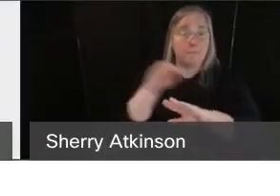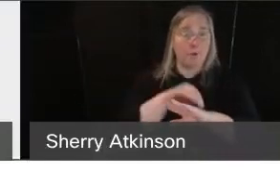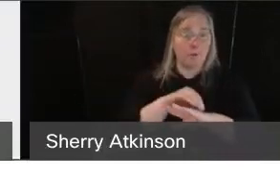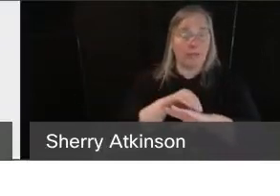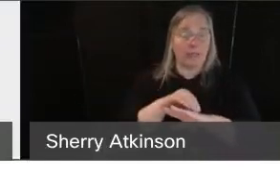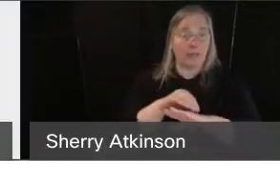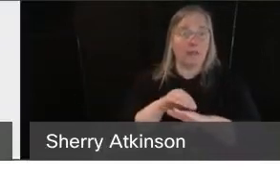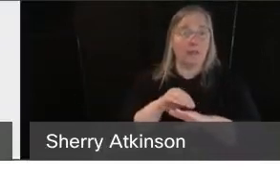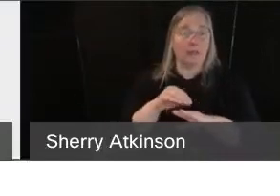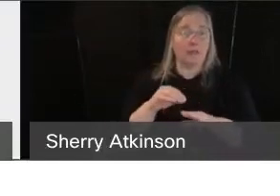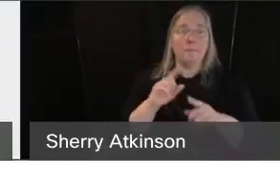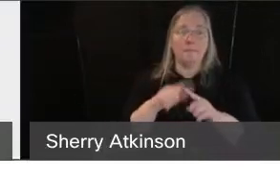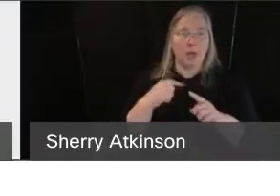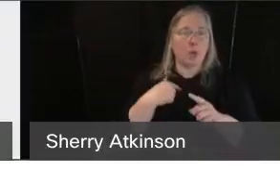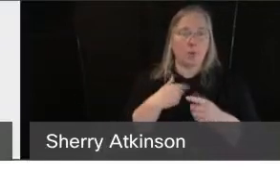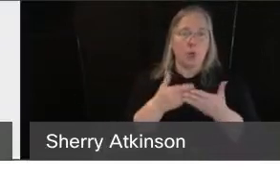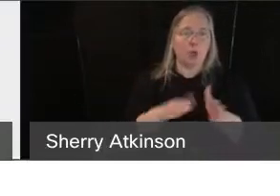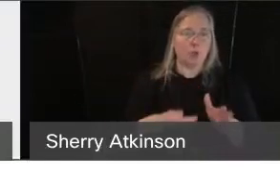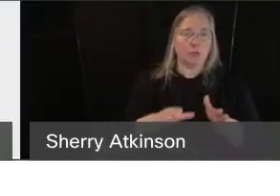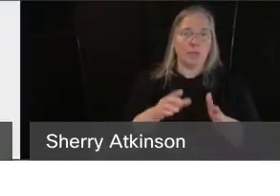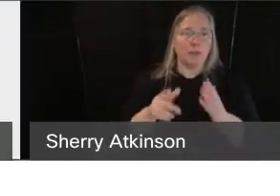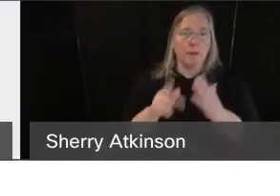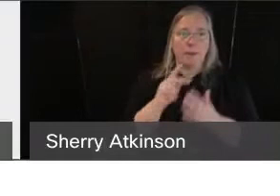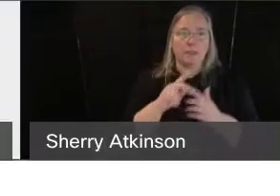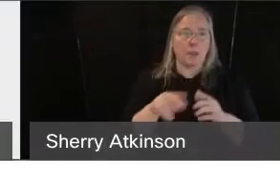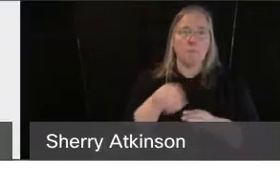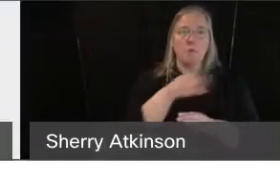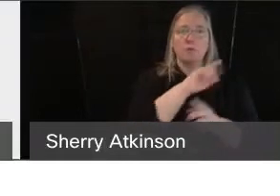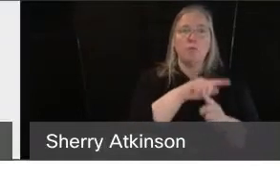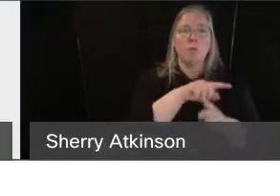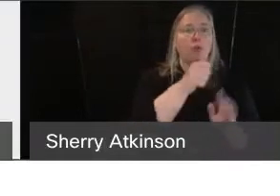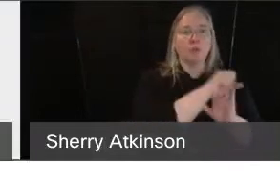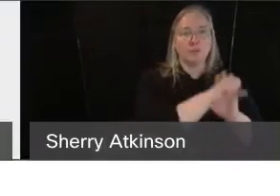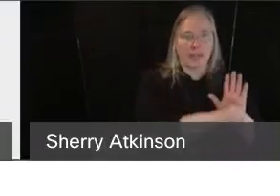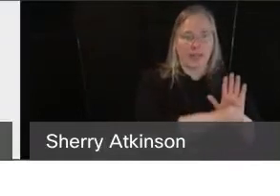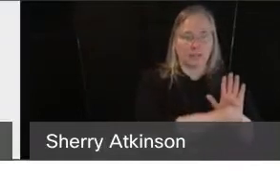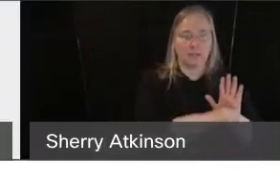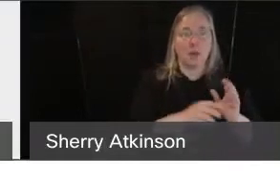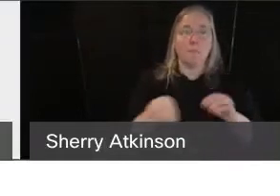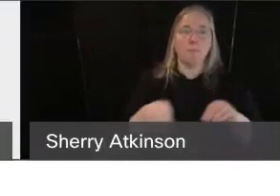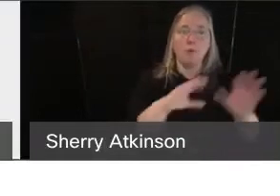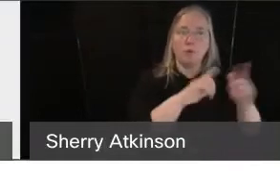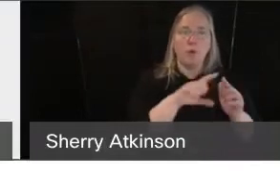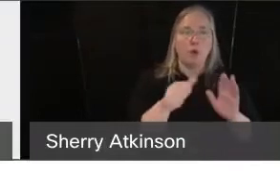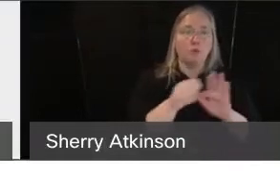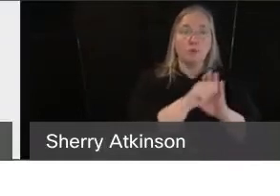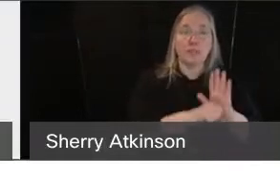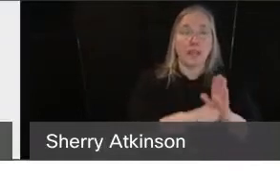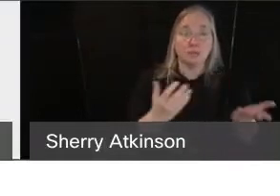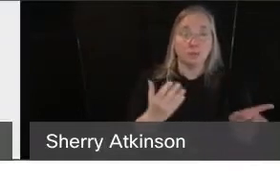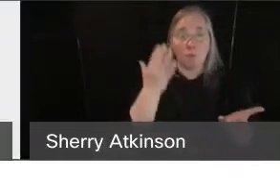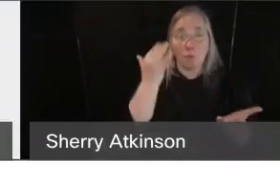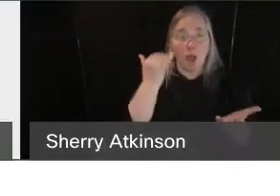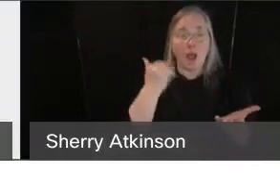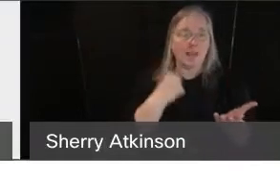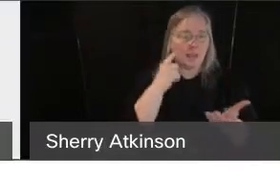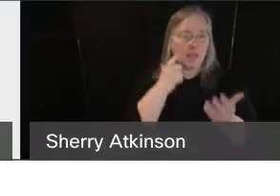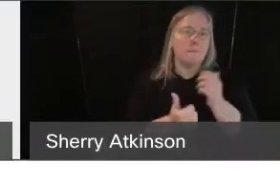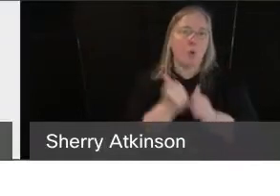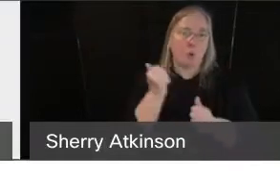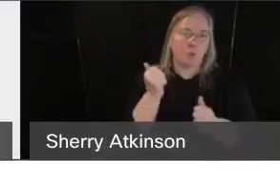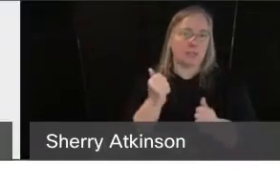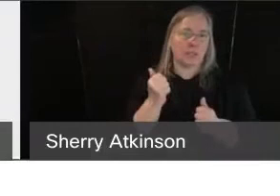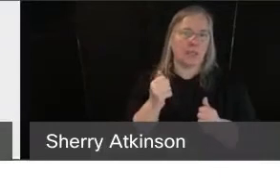population to other states. The moving to other states are predominantly, I think, retirees. You have a lot of Florida in the